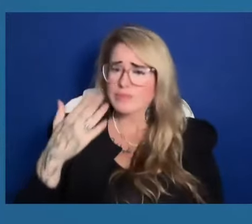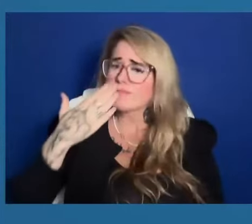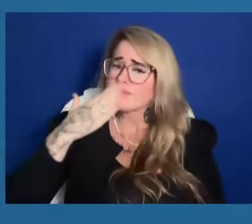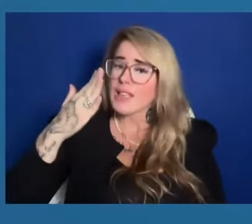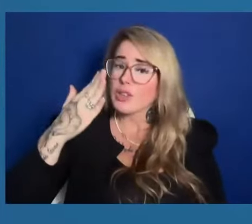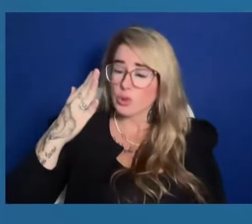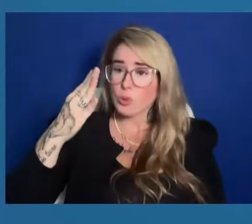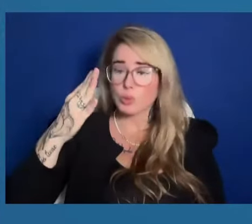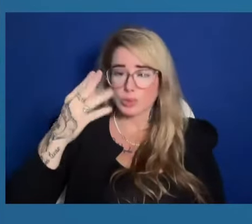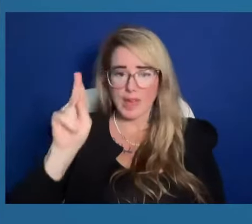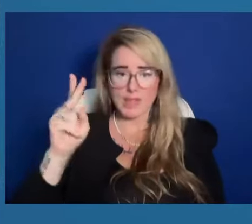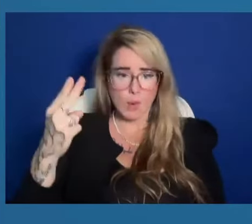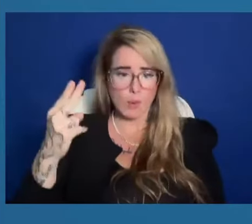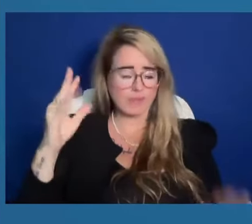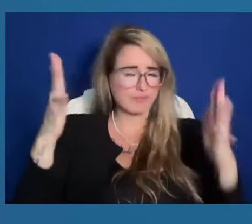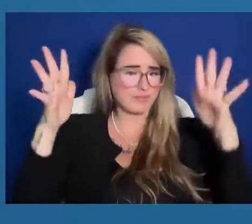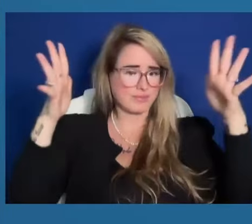Governor Hochul.